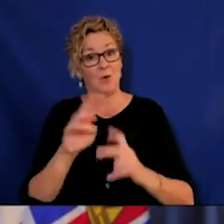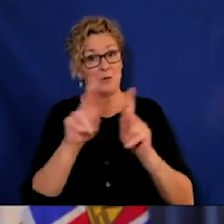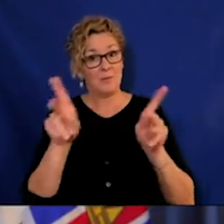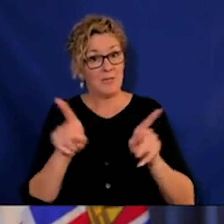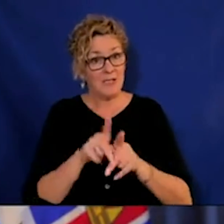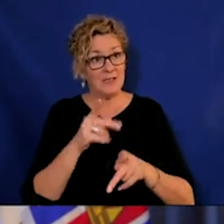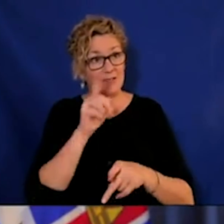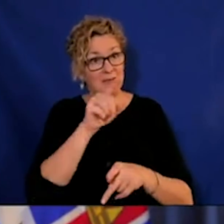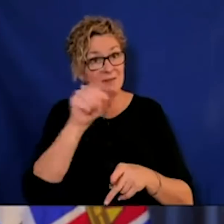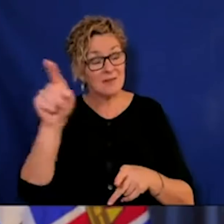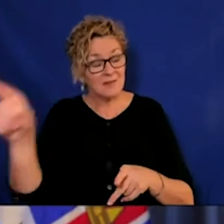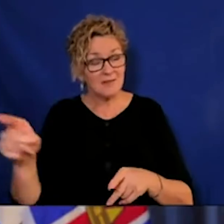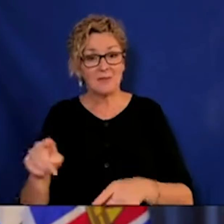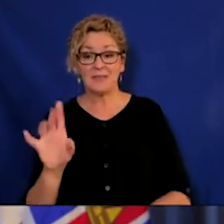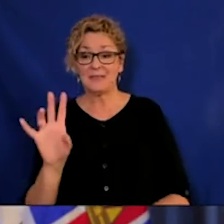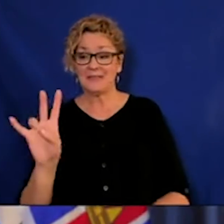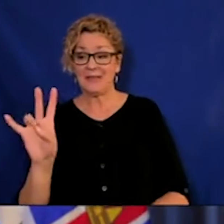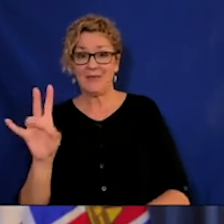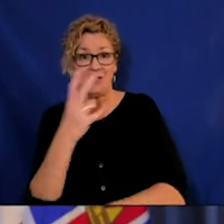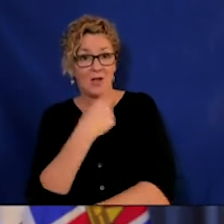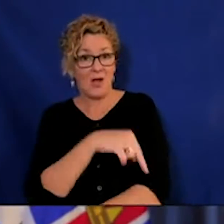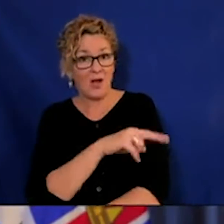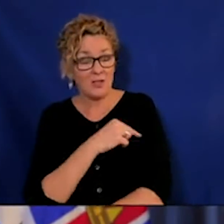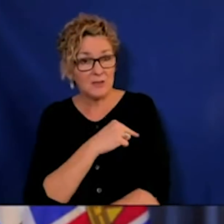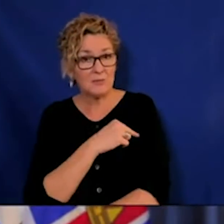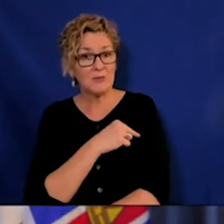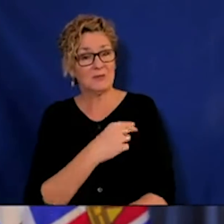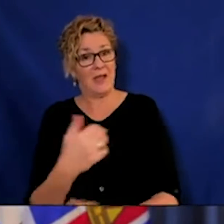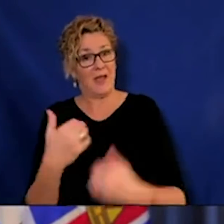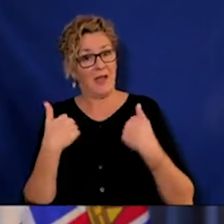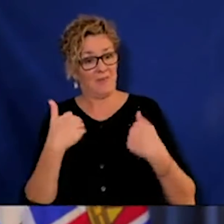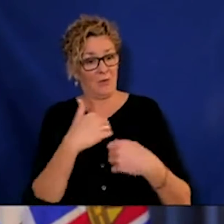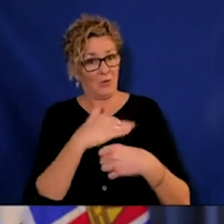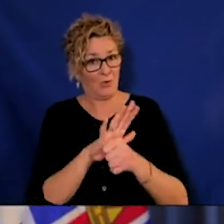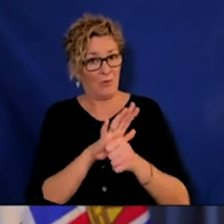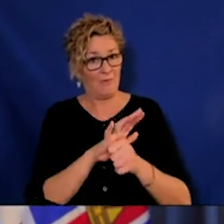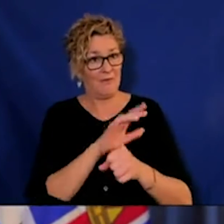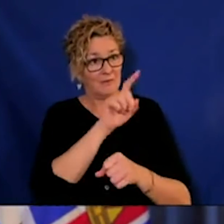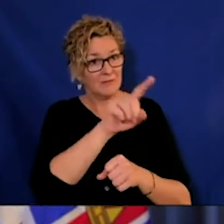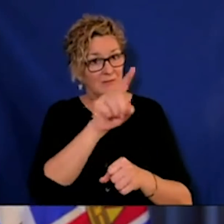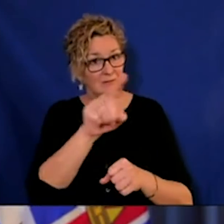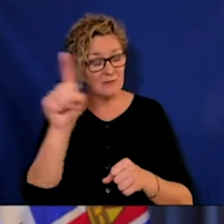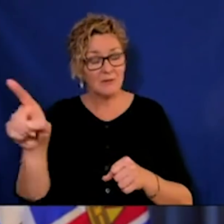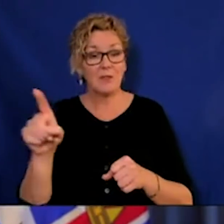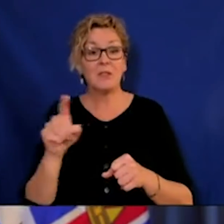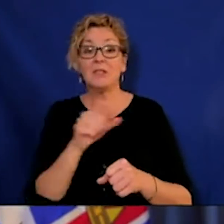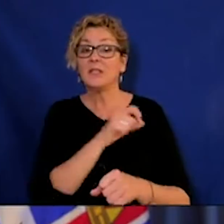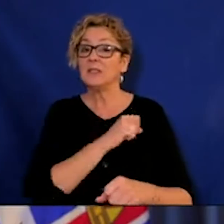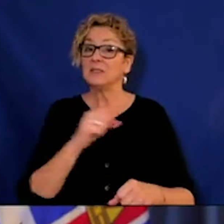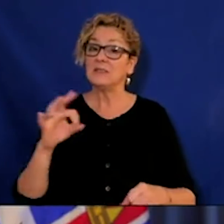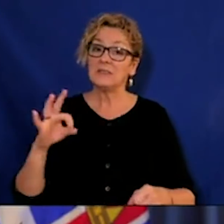acute care. We understand the bravery and the generosity of people who work in the